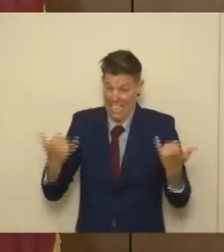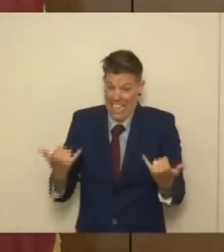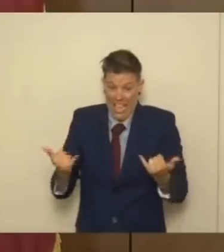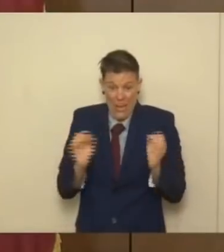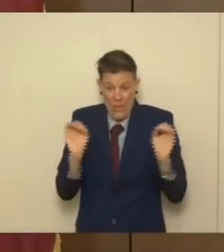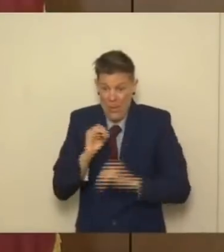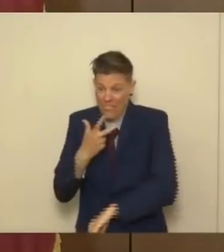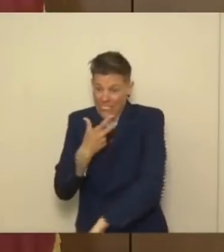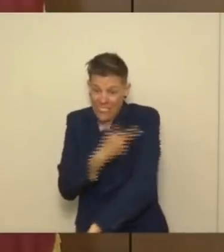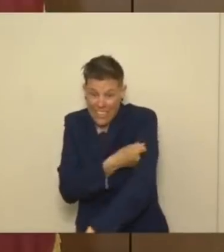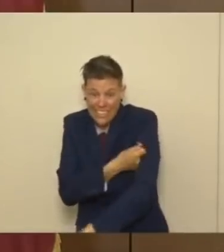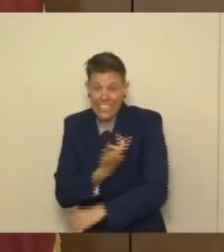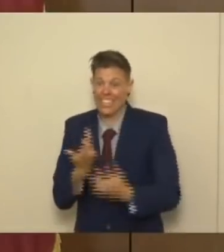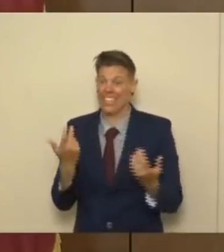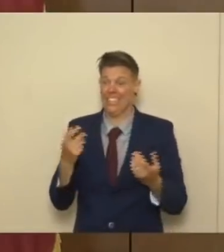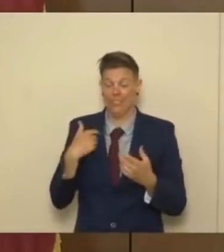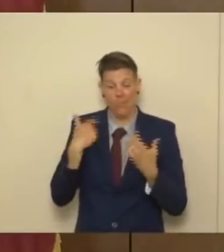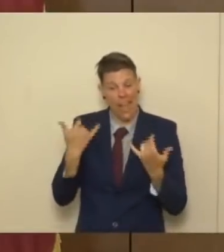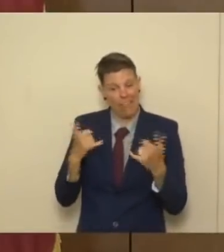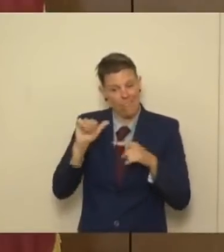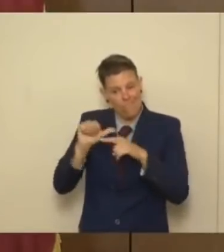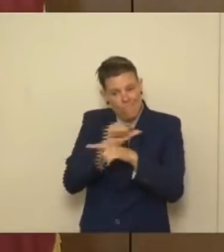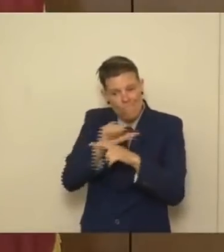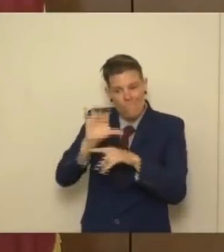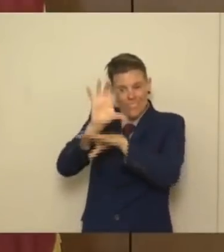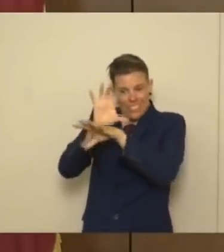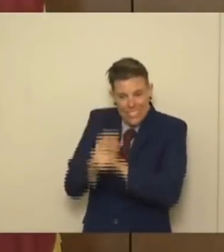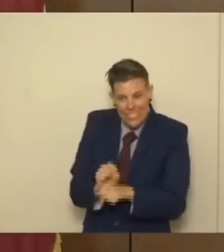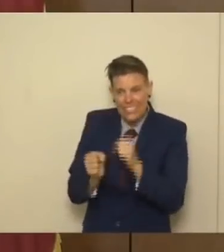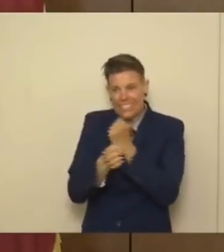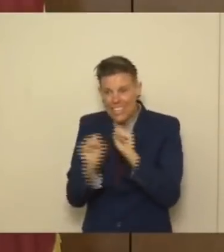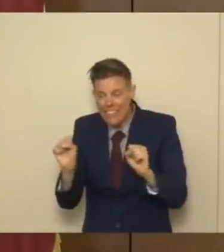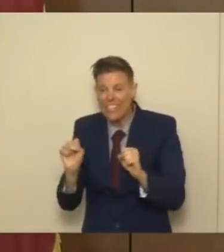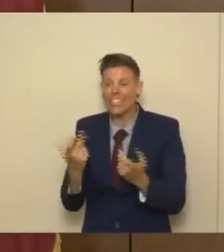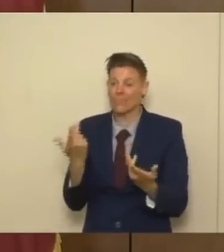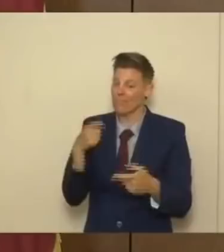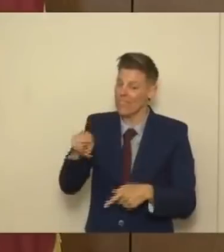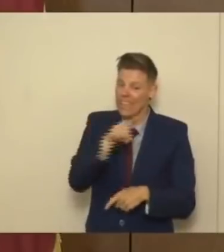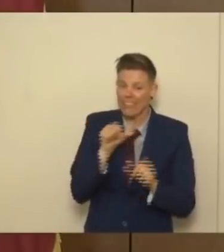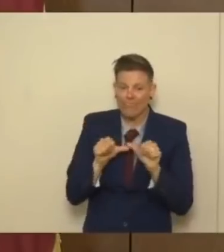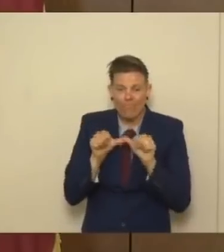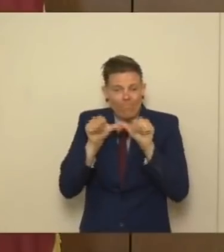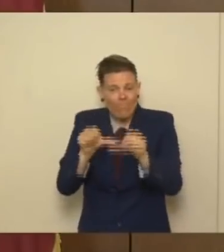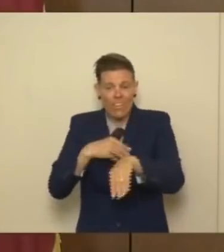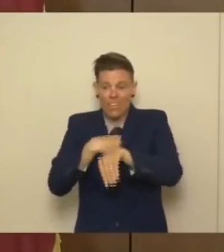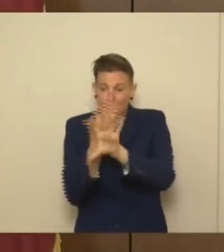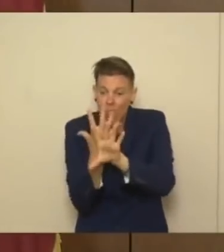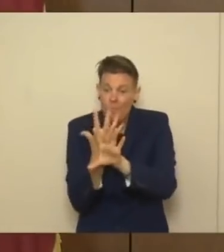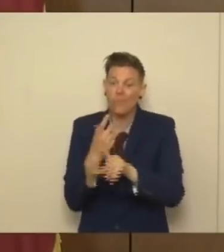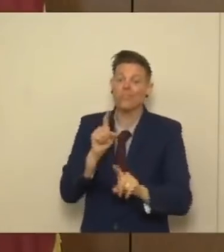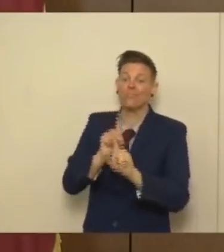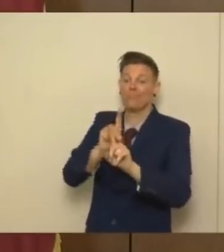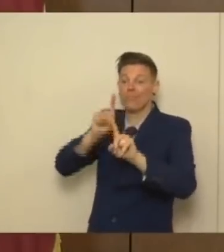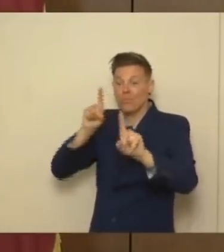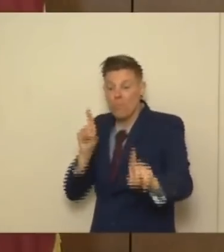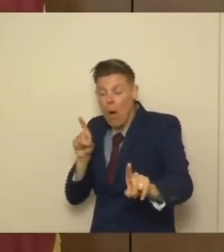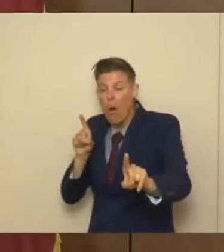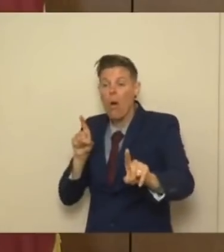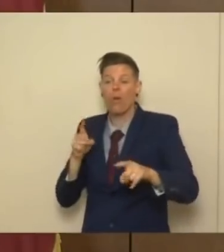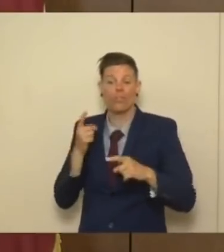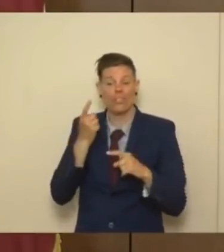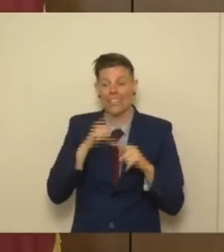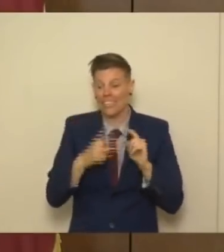infection control training, we do video work, we're doing video conferencing. People can't get in, you can't see your lawyer, can't see a family member, which is